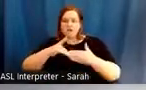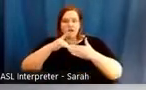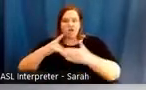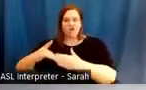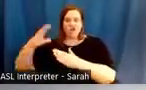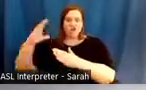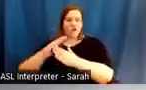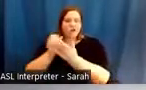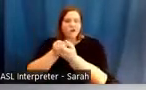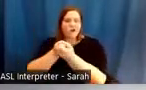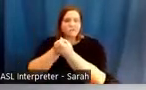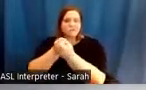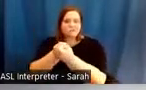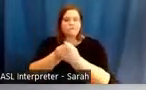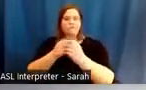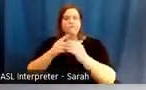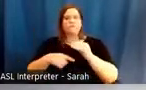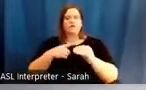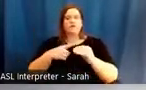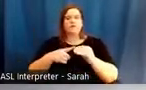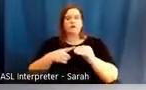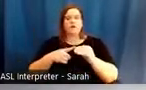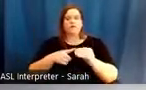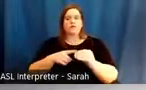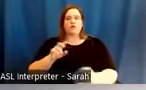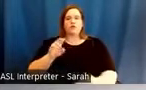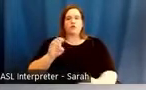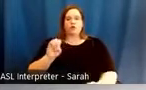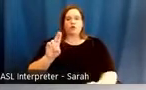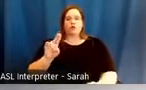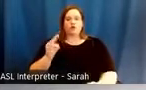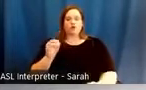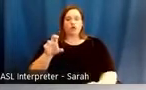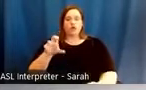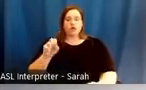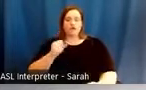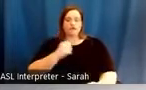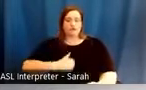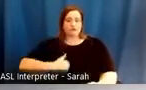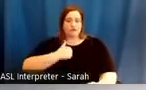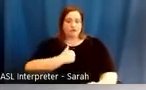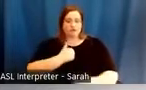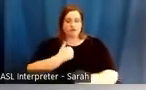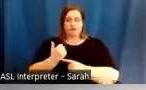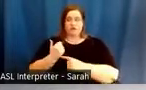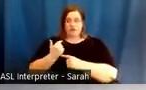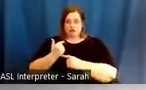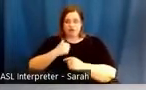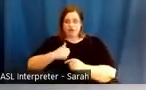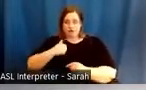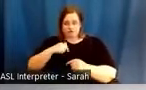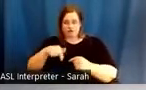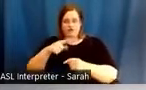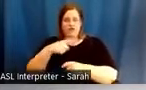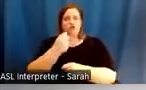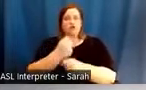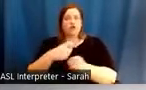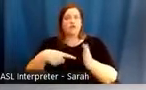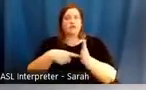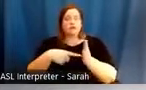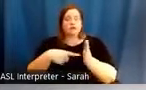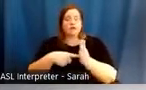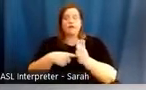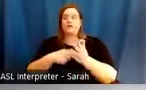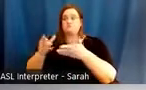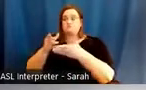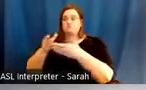behind the eugenics apology. First, last year was the apology, and this year there's a bill that got through the